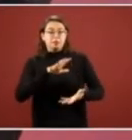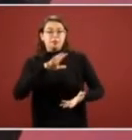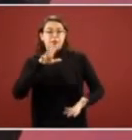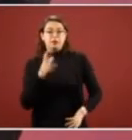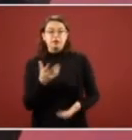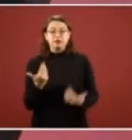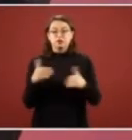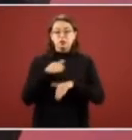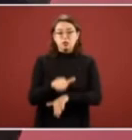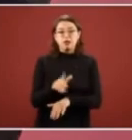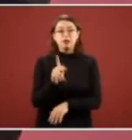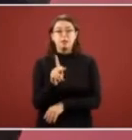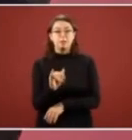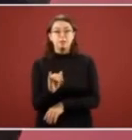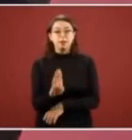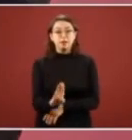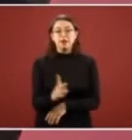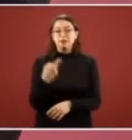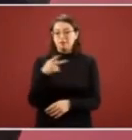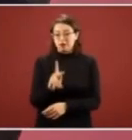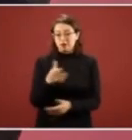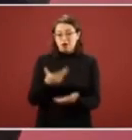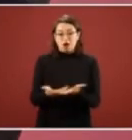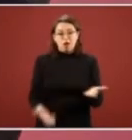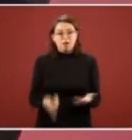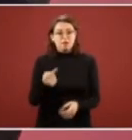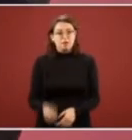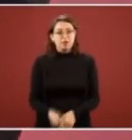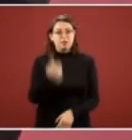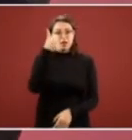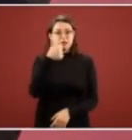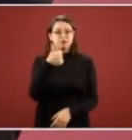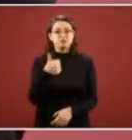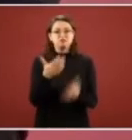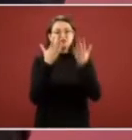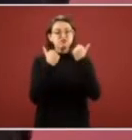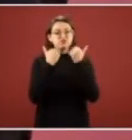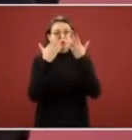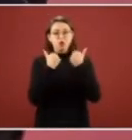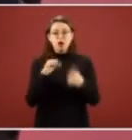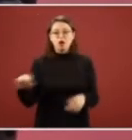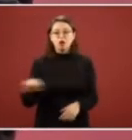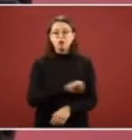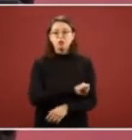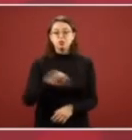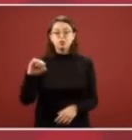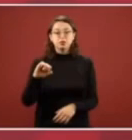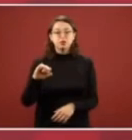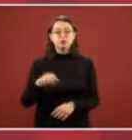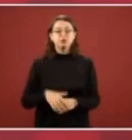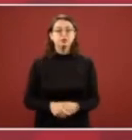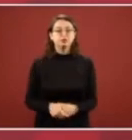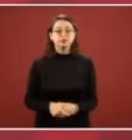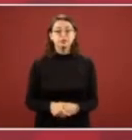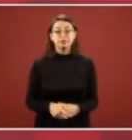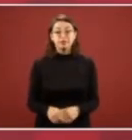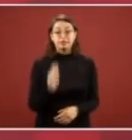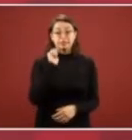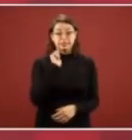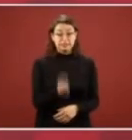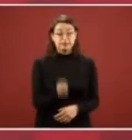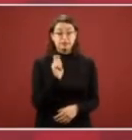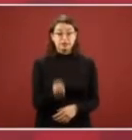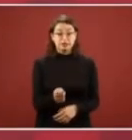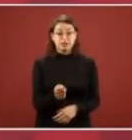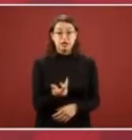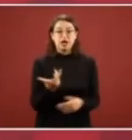relation to the gross international product or national product. O sea, nos quedamos. That is to say, abajo. We are below.